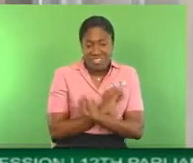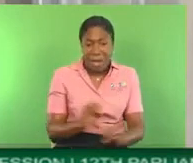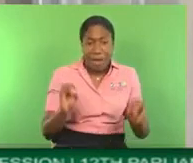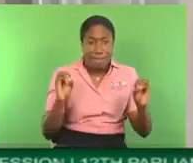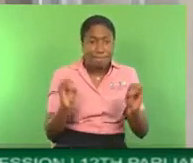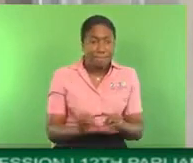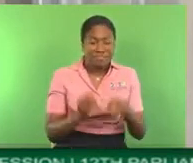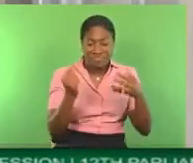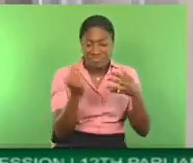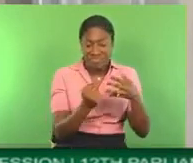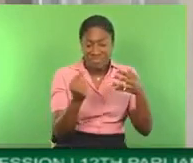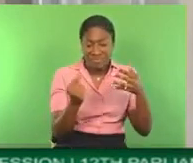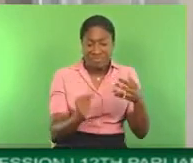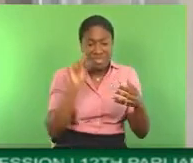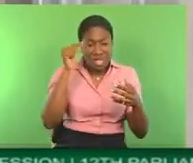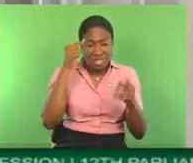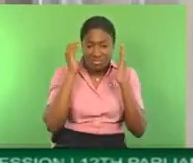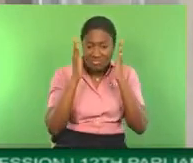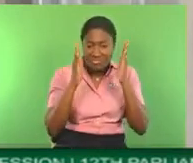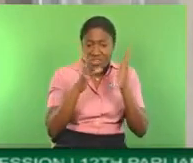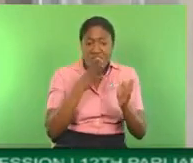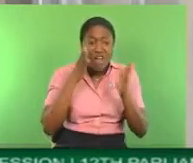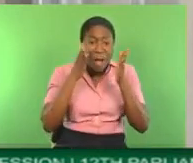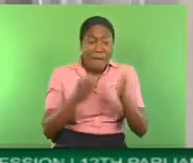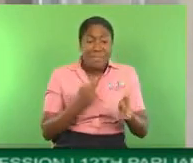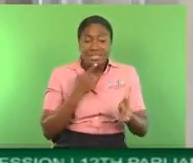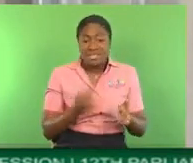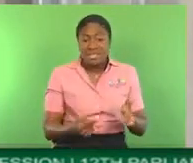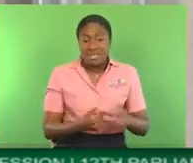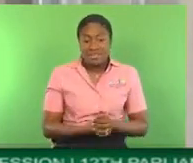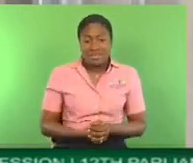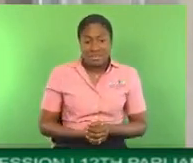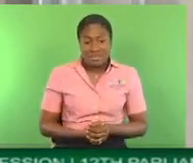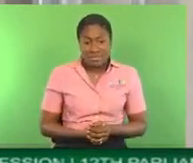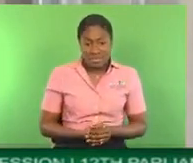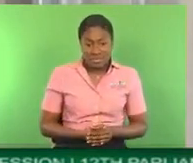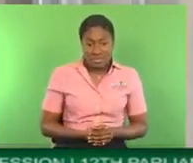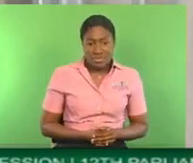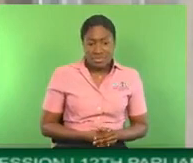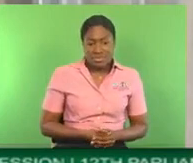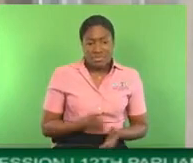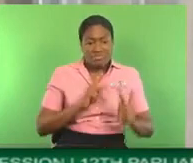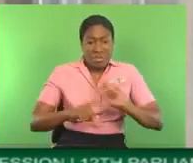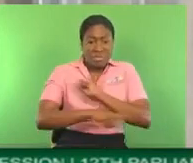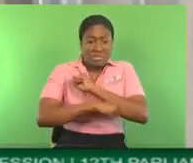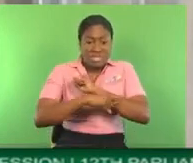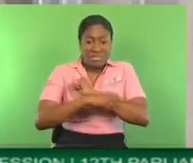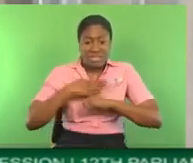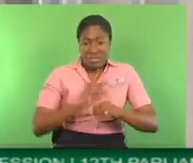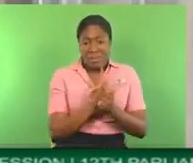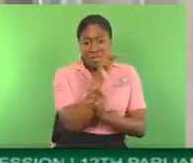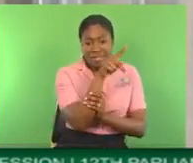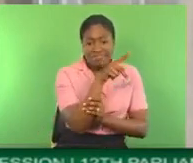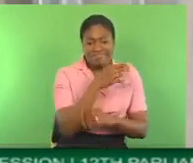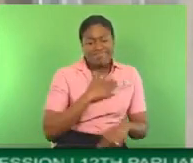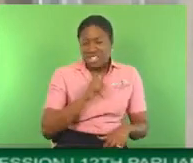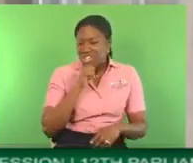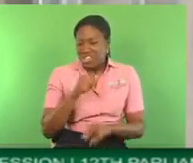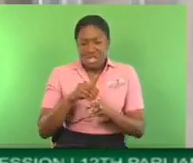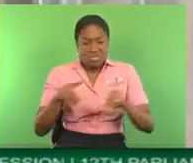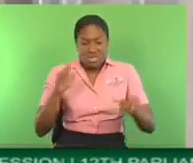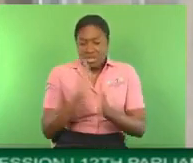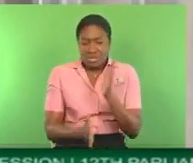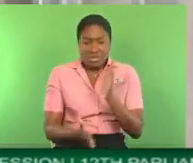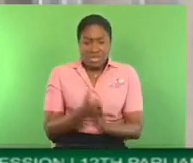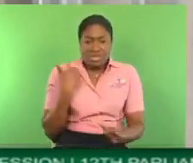borne fruit in the sense that the farmers say, listen, hear what? You're going to steal my crops? I'm not going to plant anymore. So we're doing everything